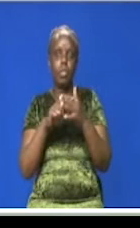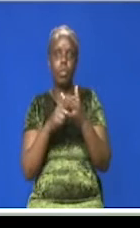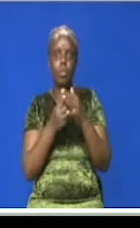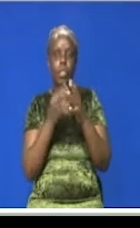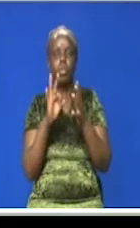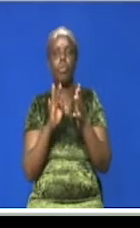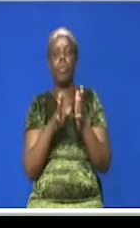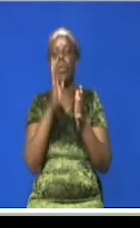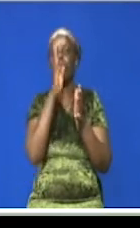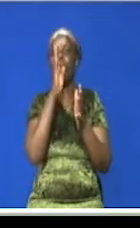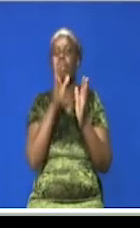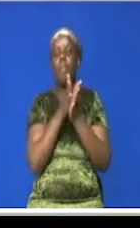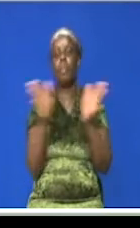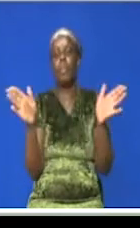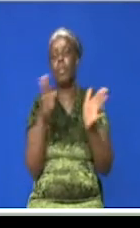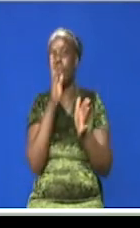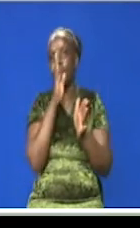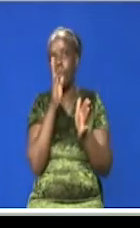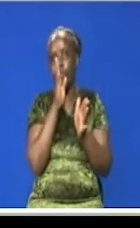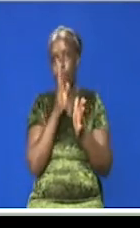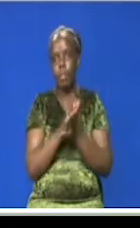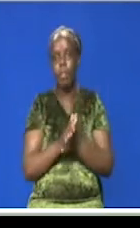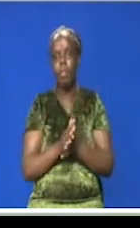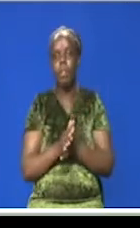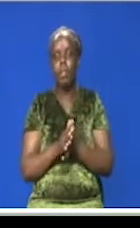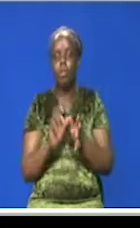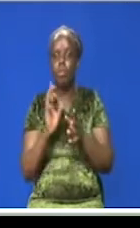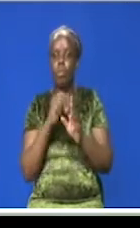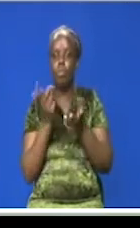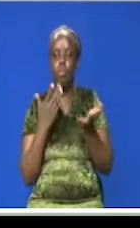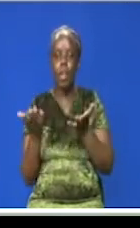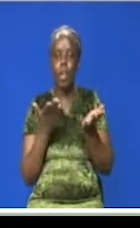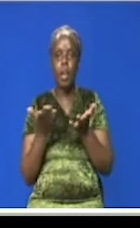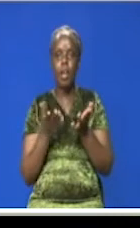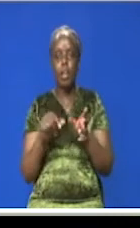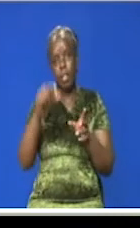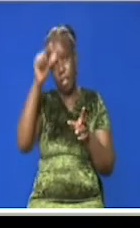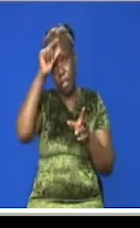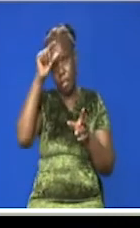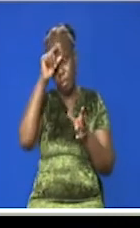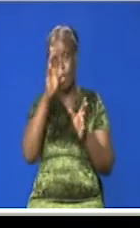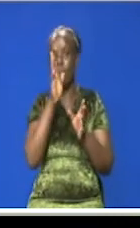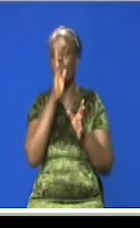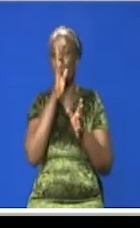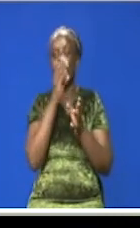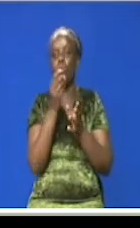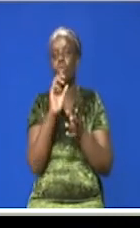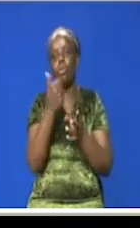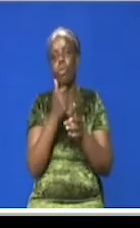of public debt, or rather, from where does the government borrow